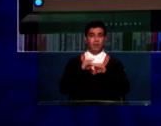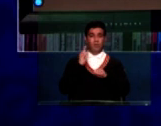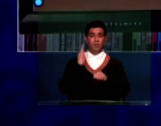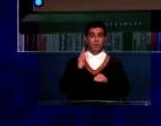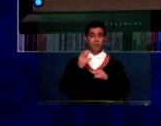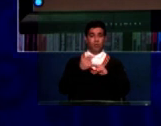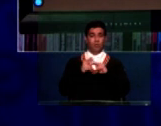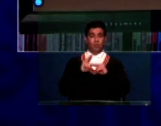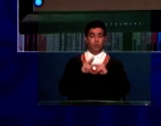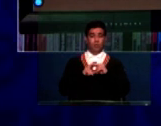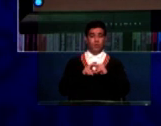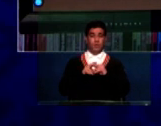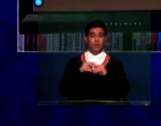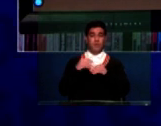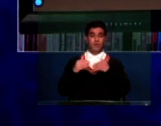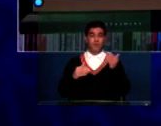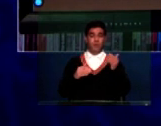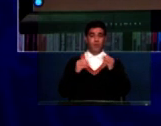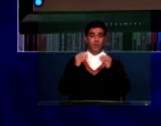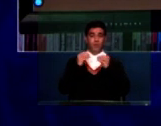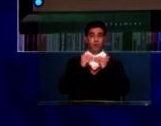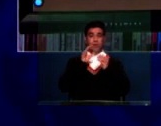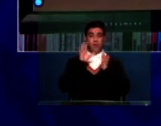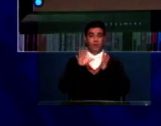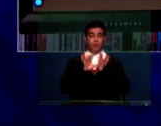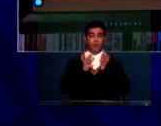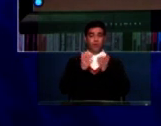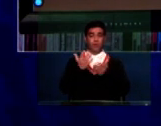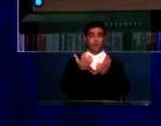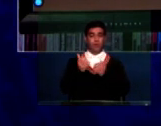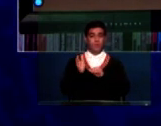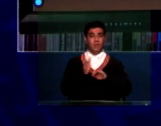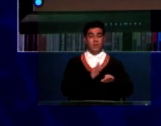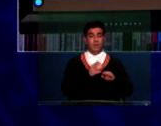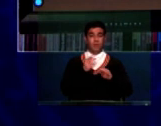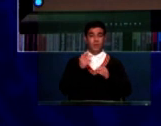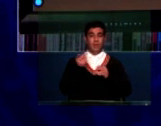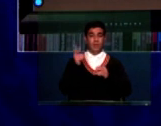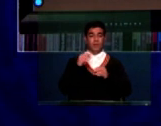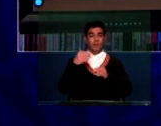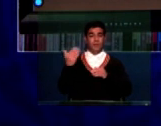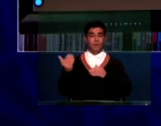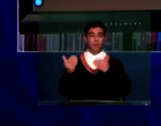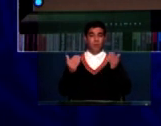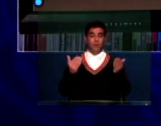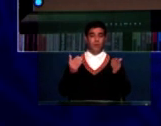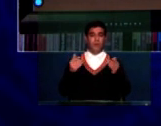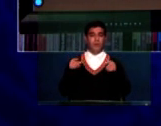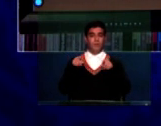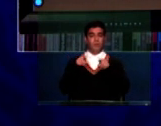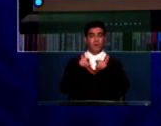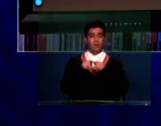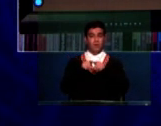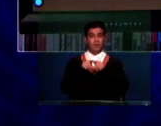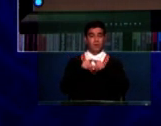Shuning uchun chap tomondan 10ta elektronni olib tashlasak, ikkala tomonda chap va tomonda ham o'ng tomonda